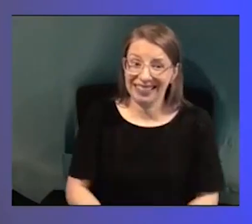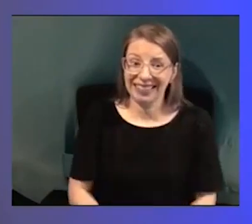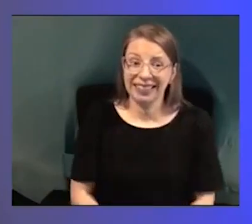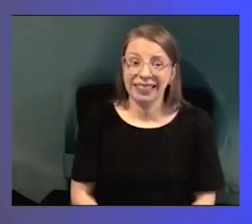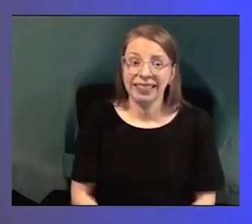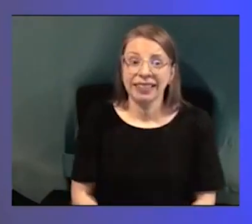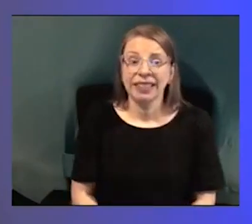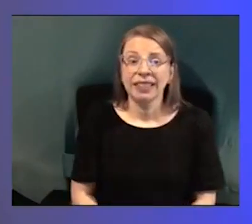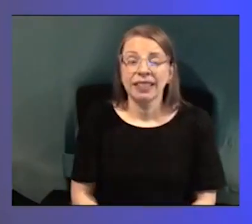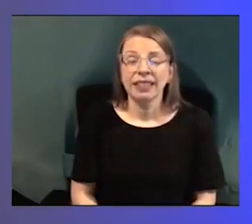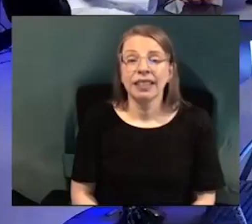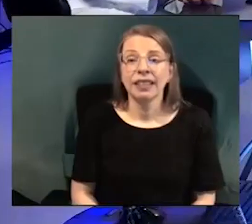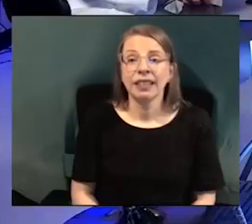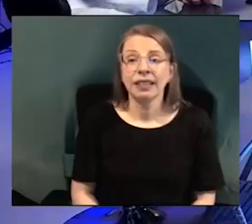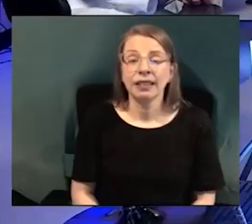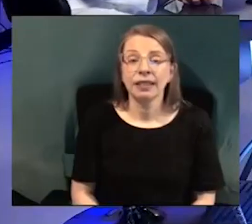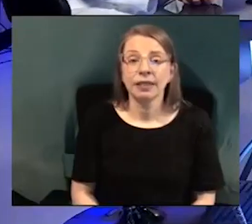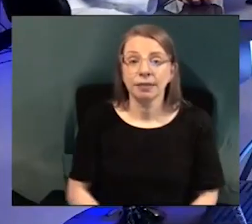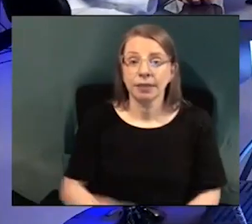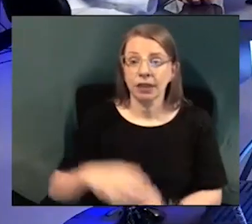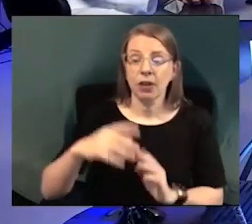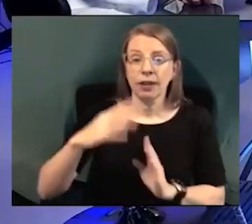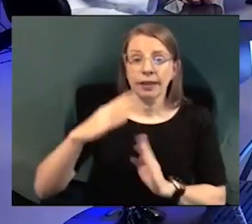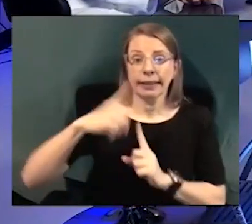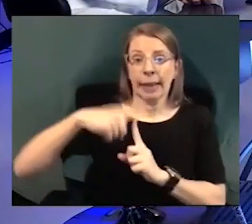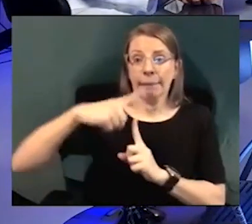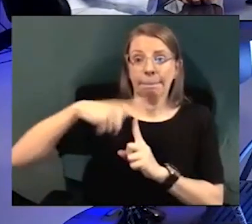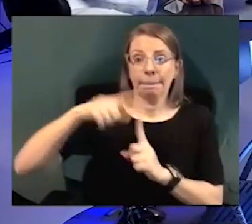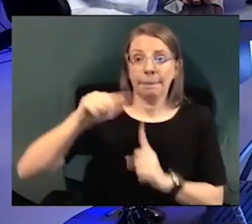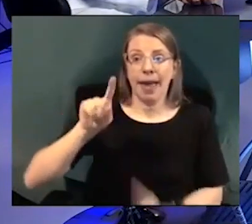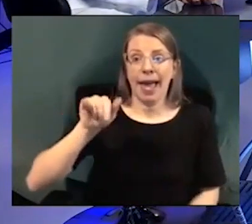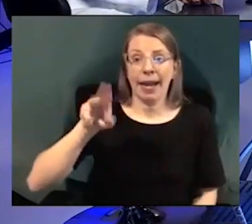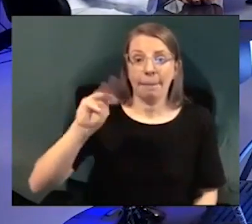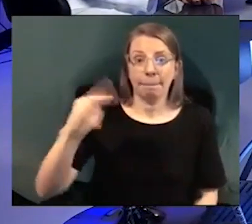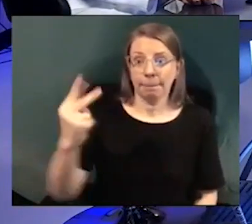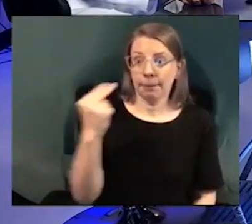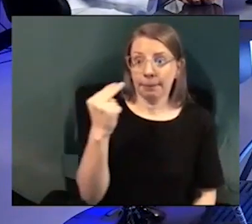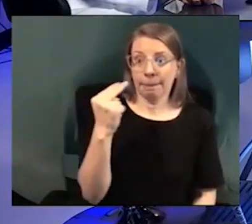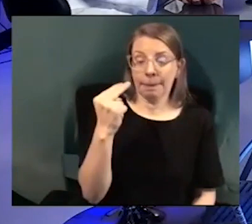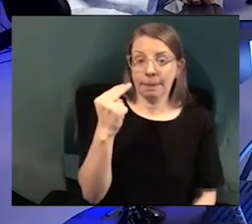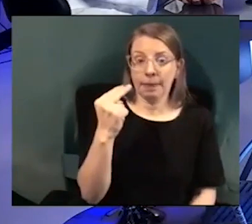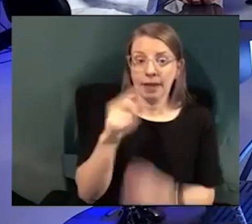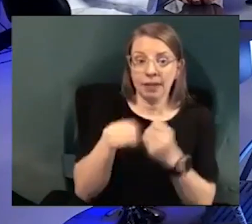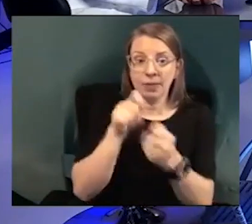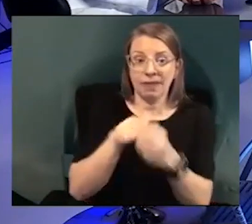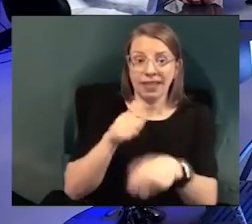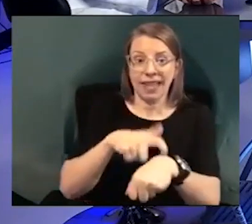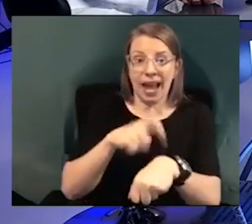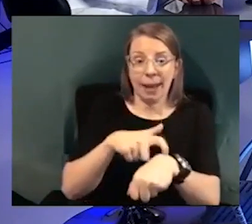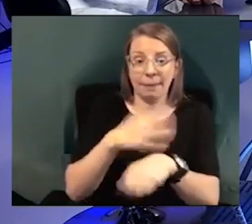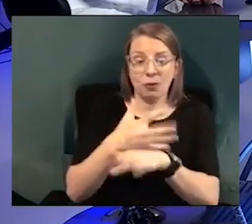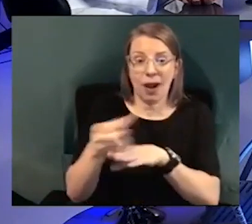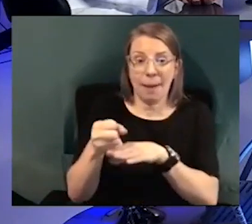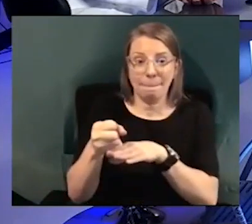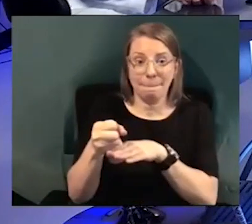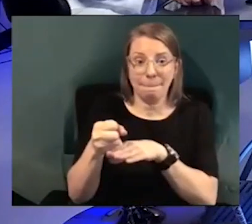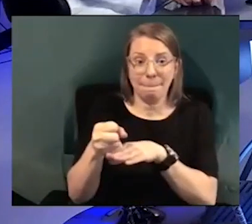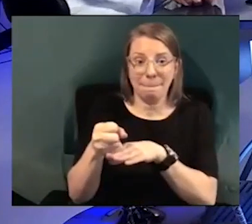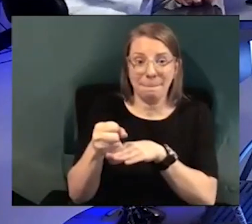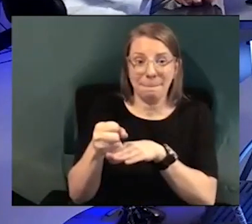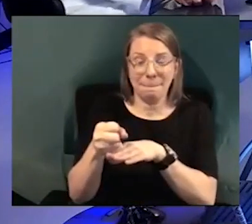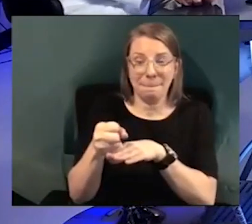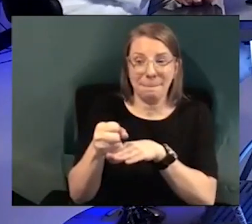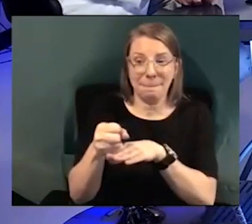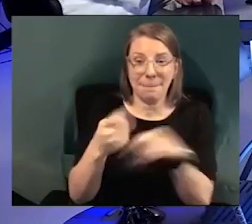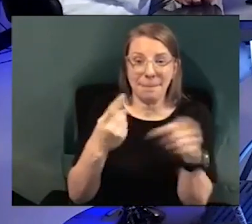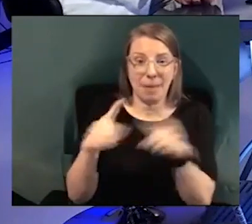So I just want to call timeout because I see Adam looking at me as if a certain clock has run out, Adam Meyer. Yes. Tell me 15 what's minutes going on now. Yeah,